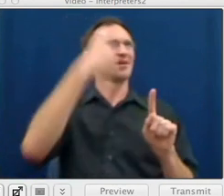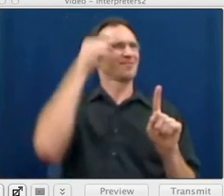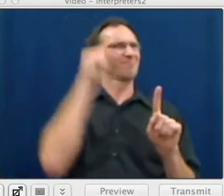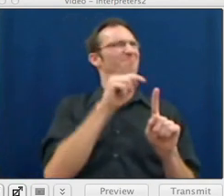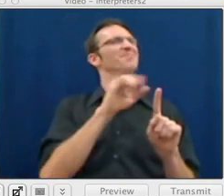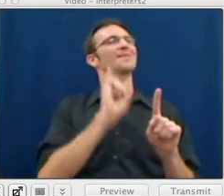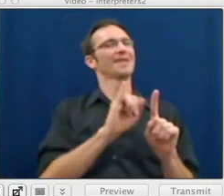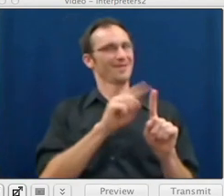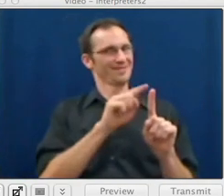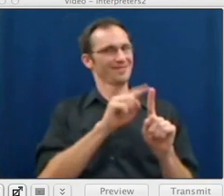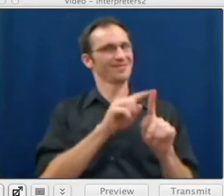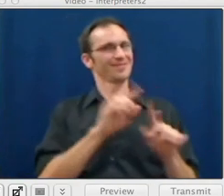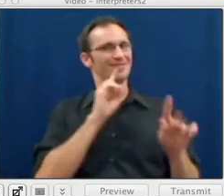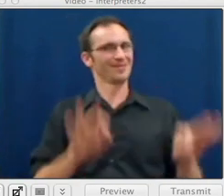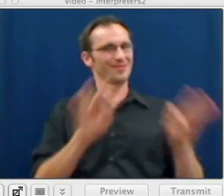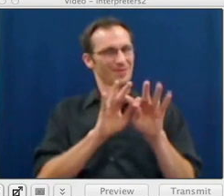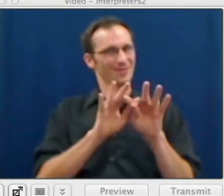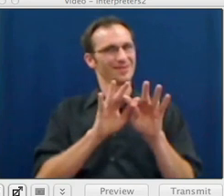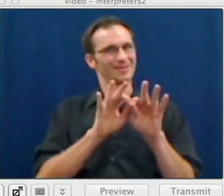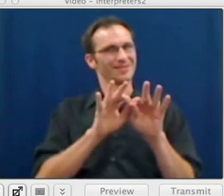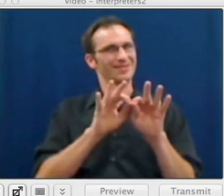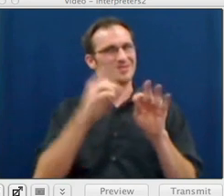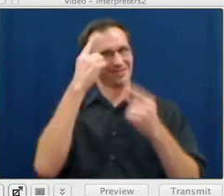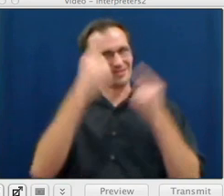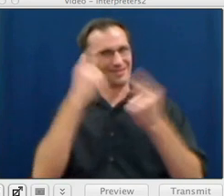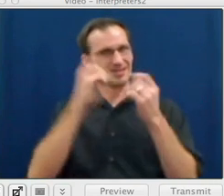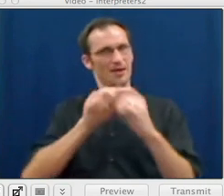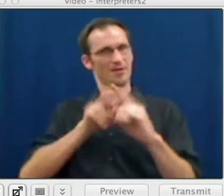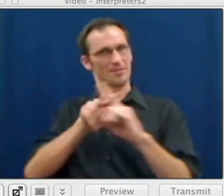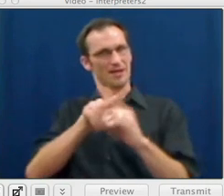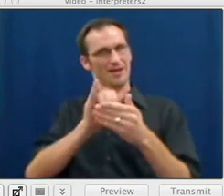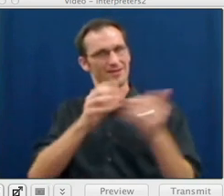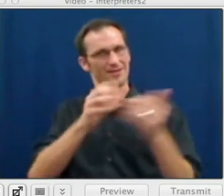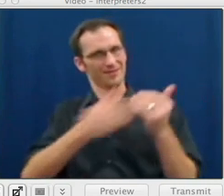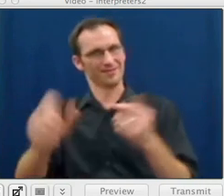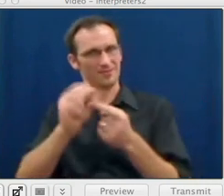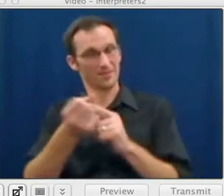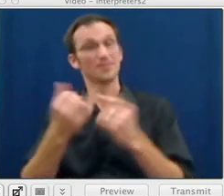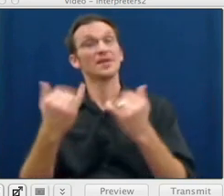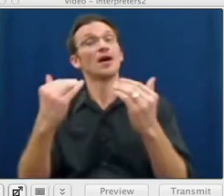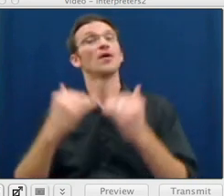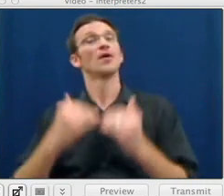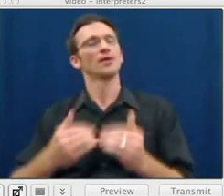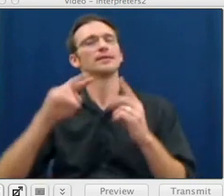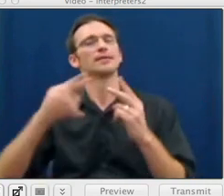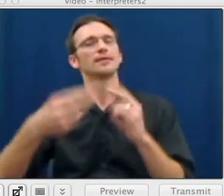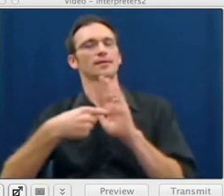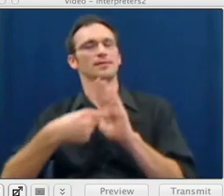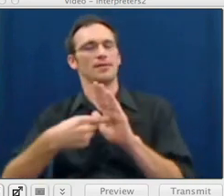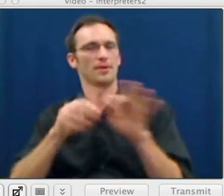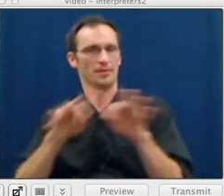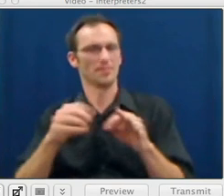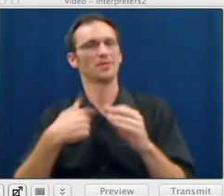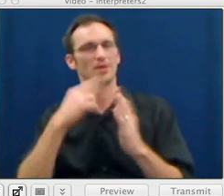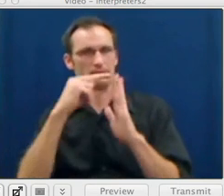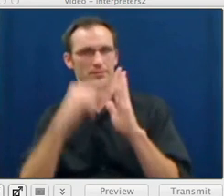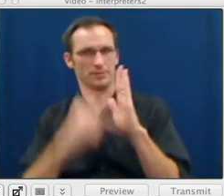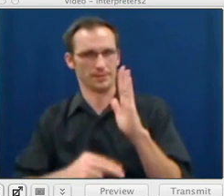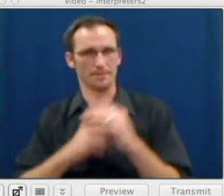look at the second example, and I'll go ahead and read this along.